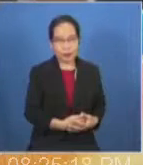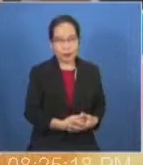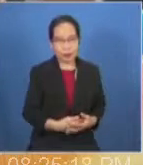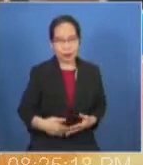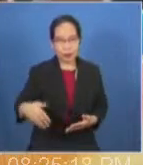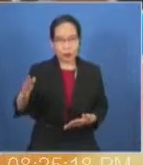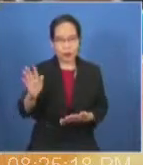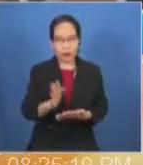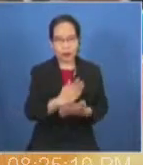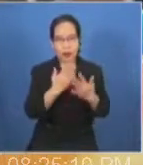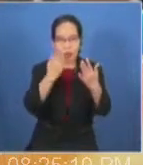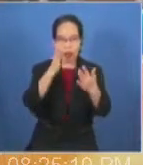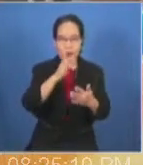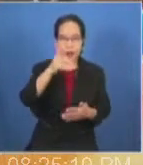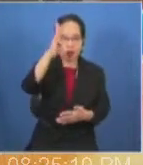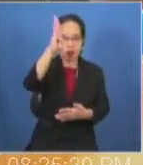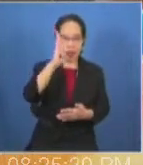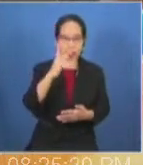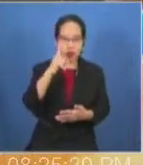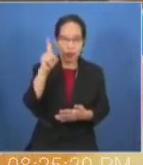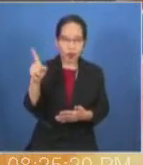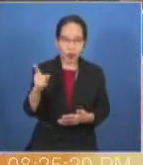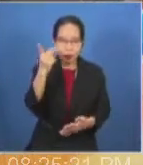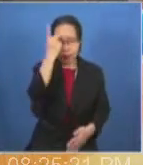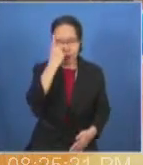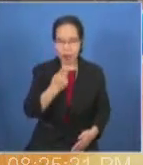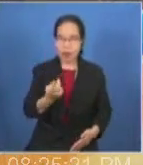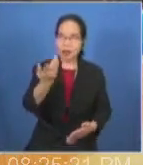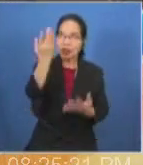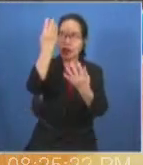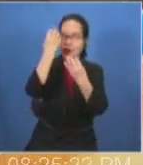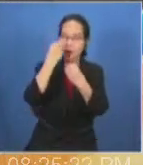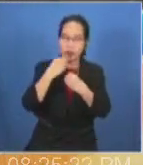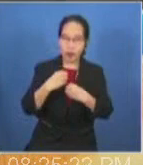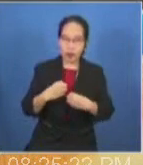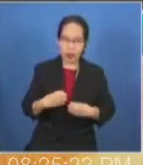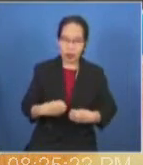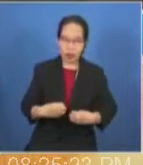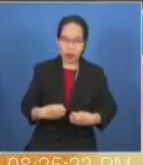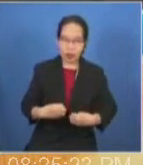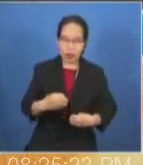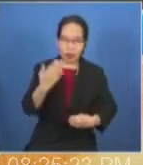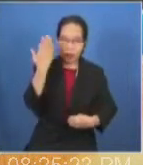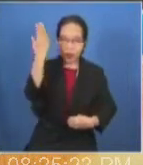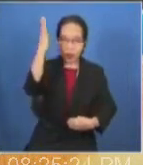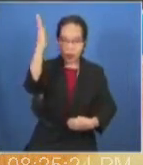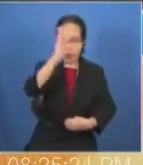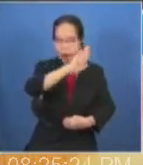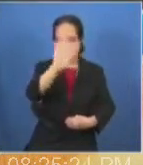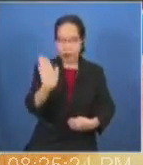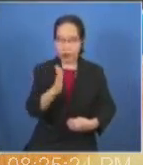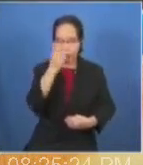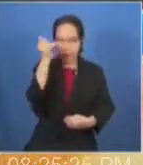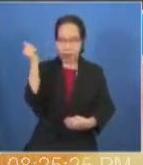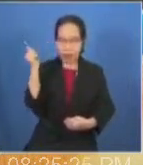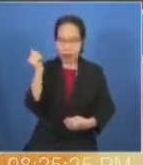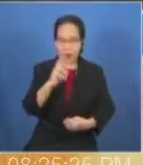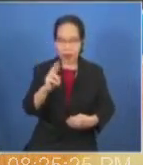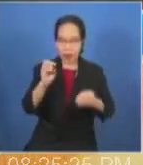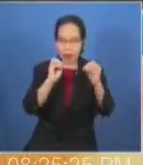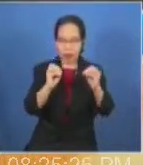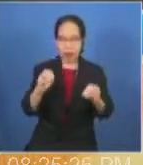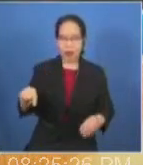Salamat po sa Diyos sa mga magulang na bigay. Thanks be to God for the parents He gave. We will never forget